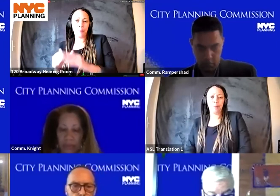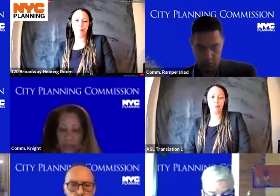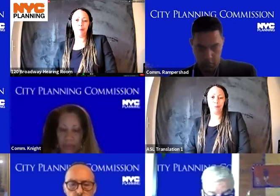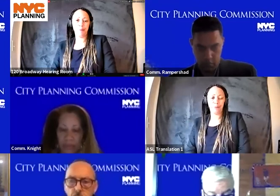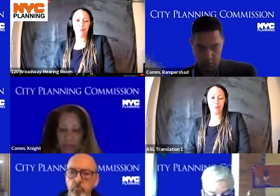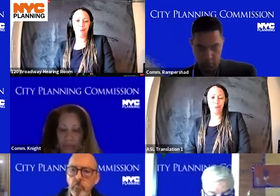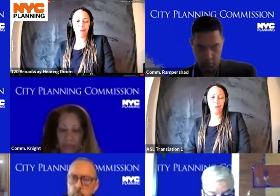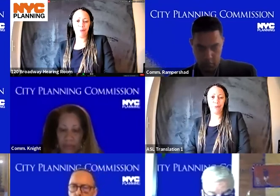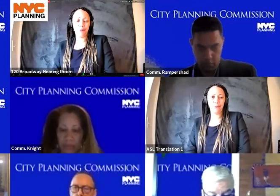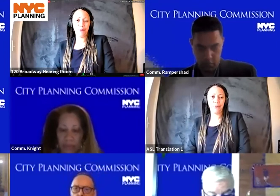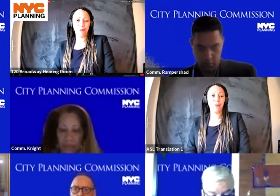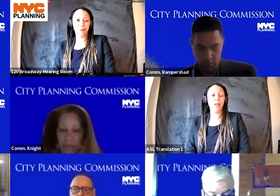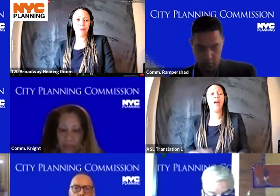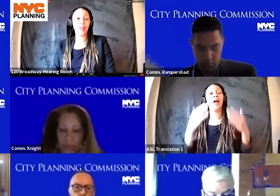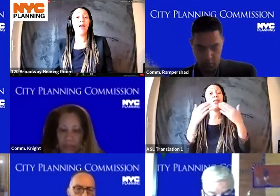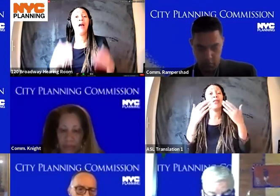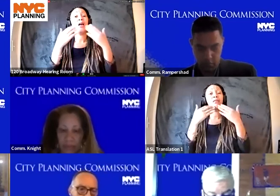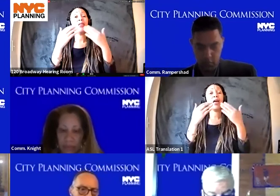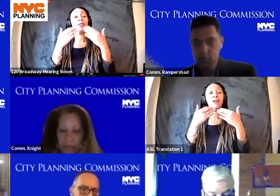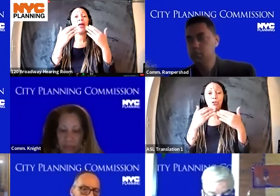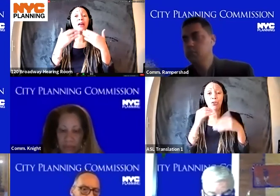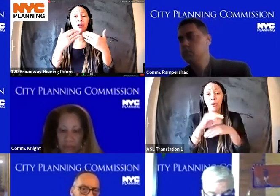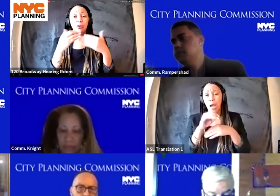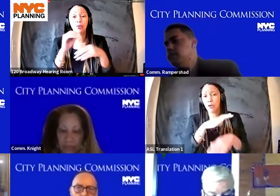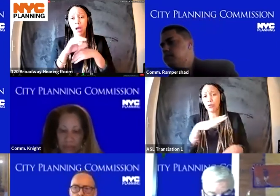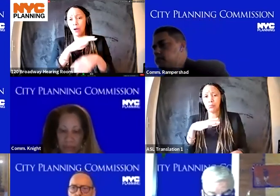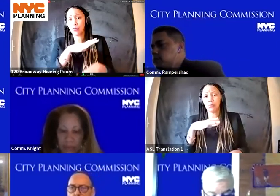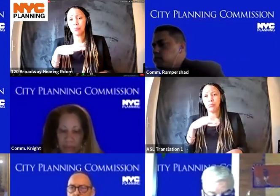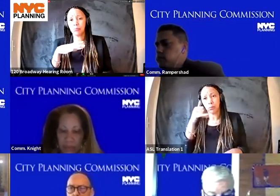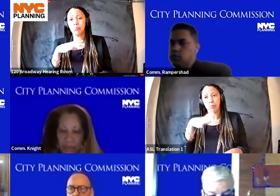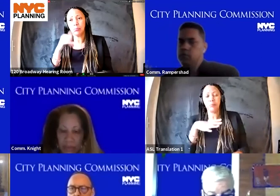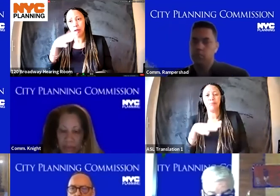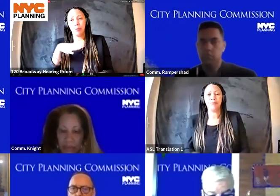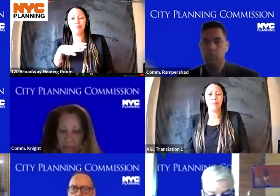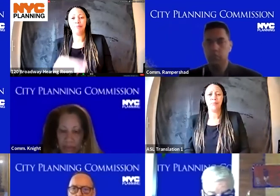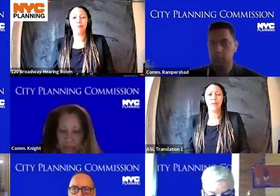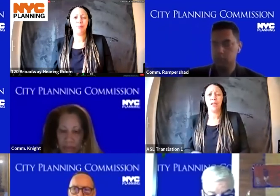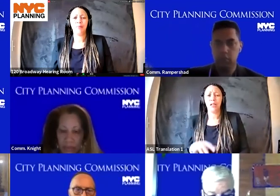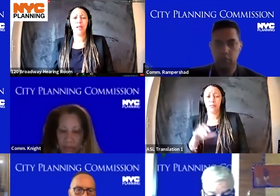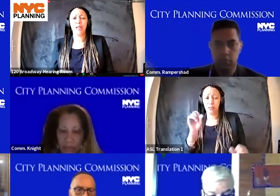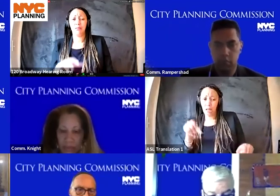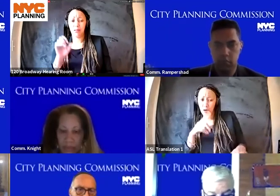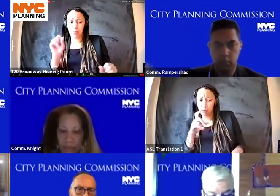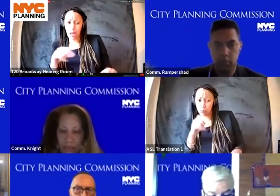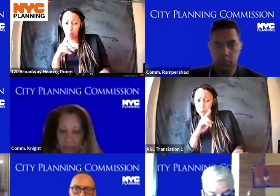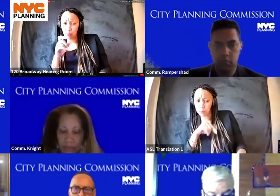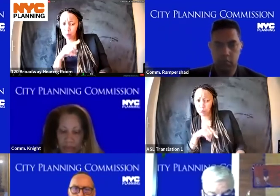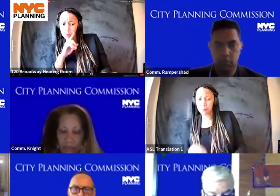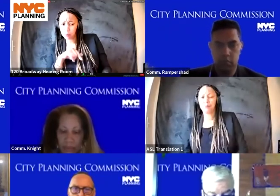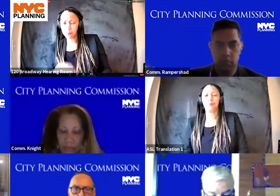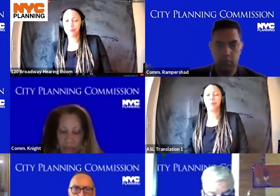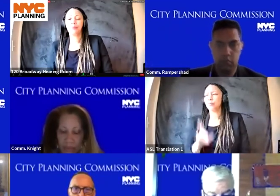Thank you, Commissioner. Thank you, Councilman Levin. Can you stand by for questions? Sure, of course, yeah.